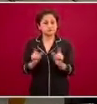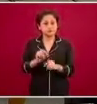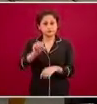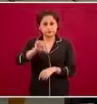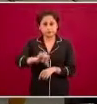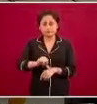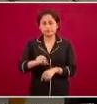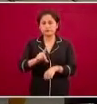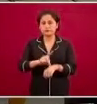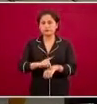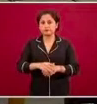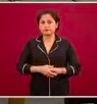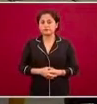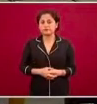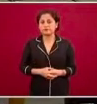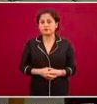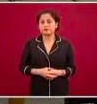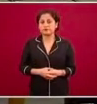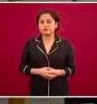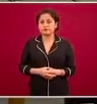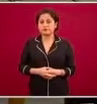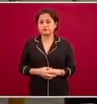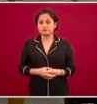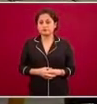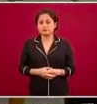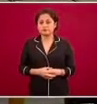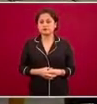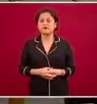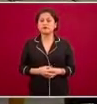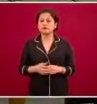That would be today's technical report. Thank you.